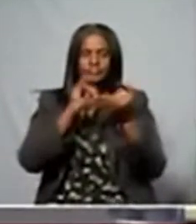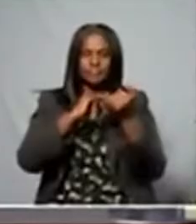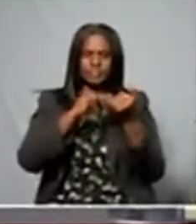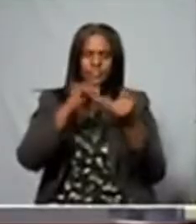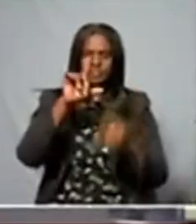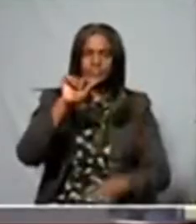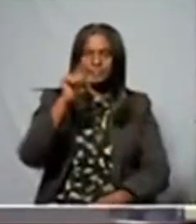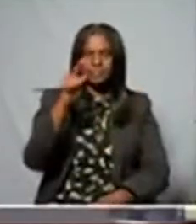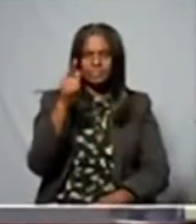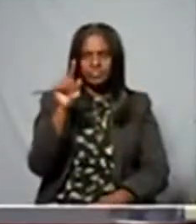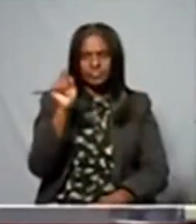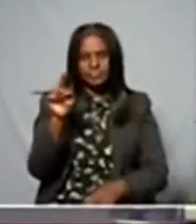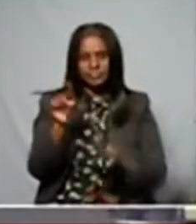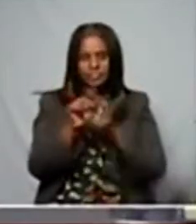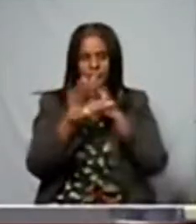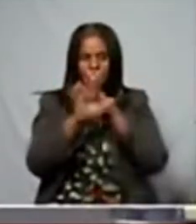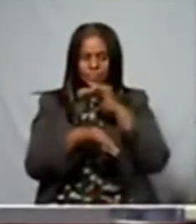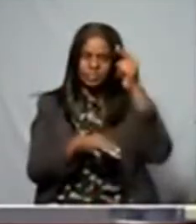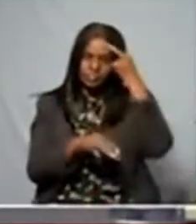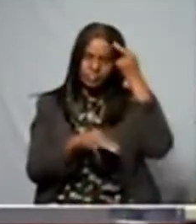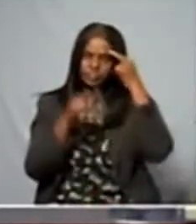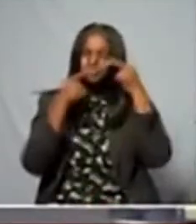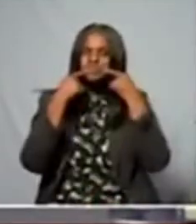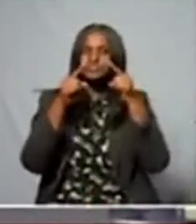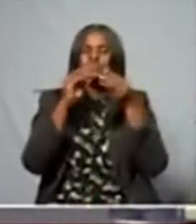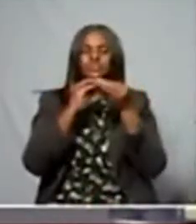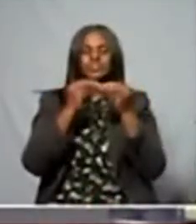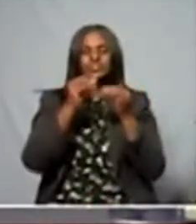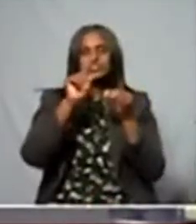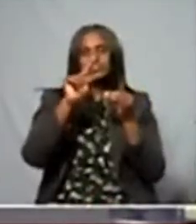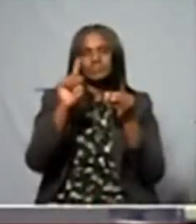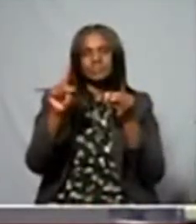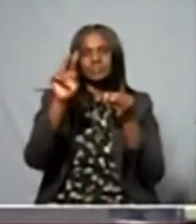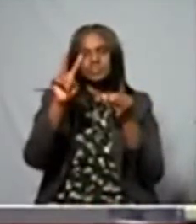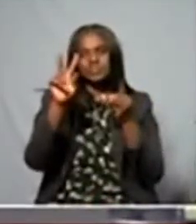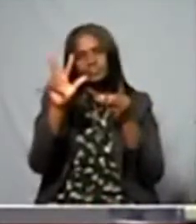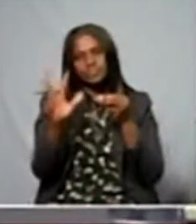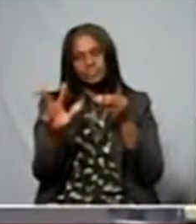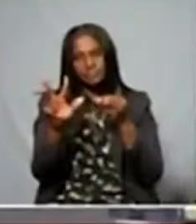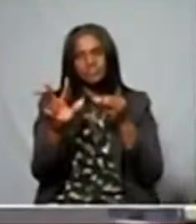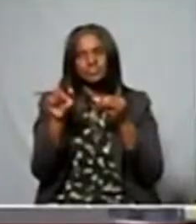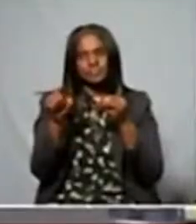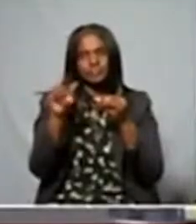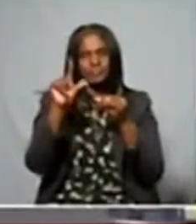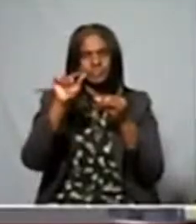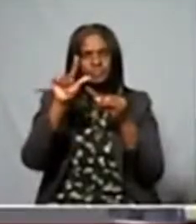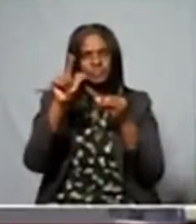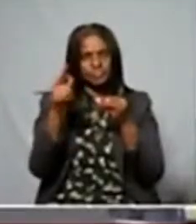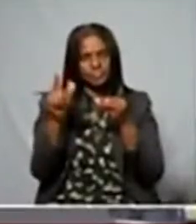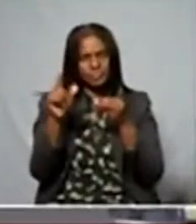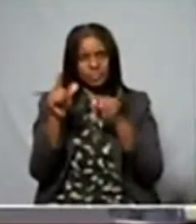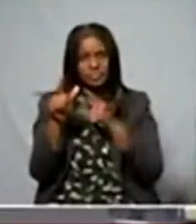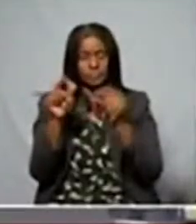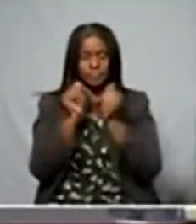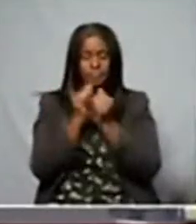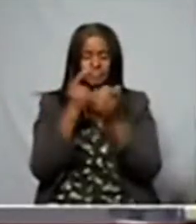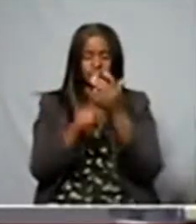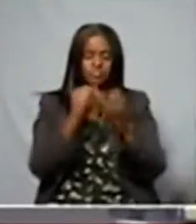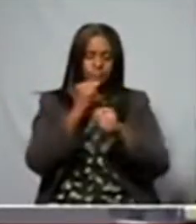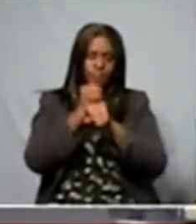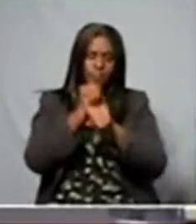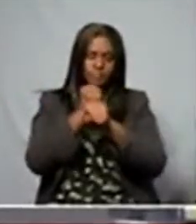2021 under Government Gazette Notice number 1123 of 2021, with a portfolio